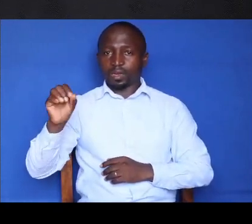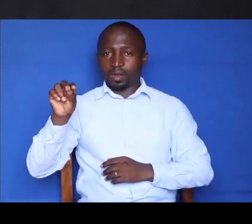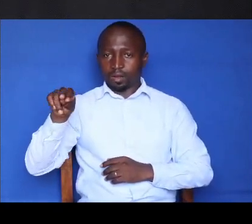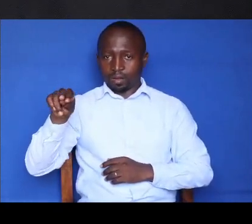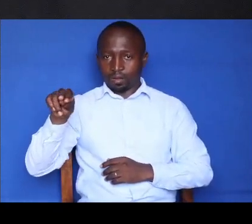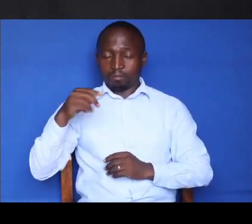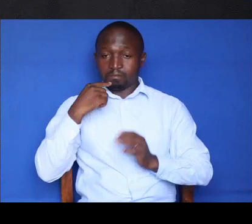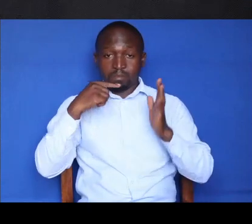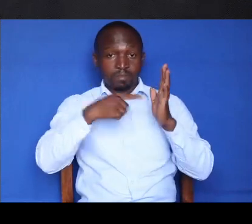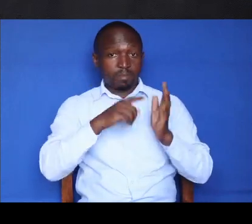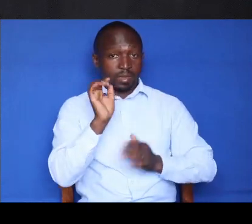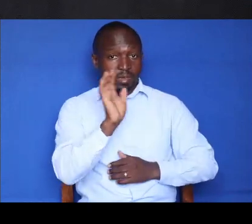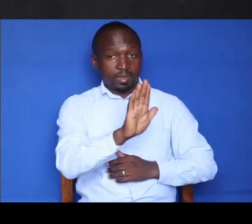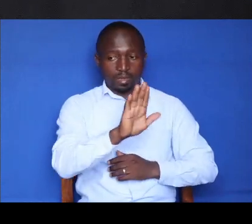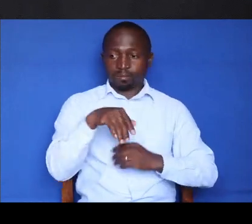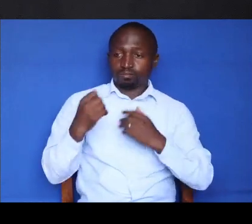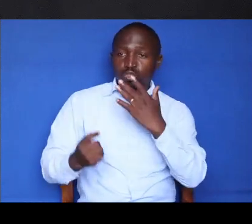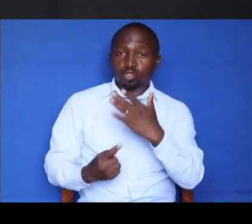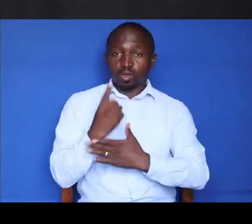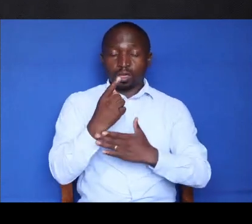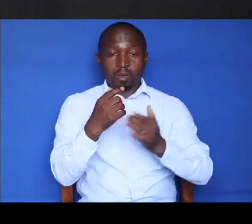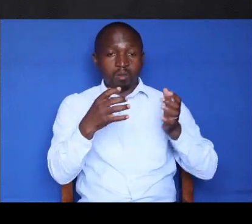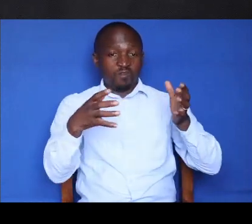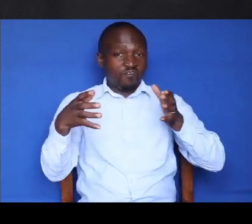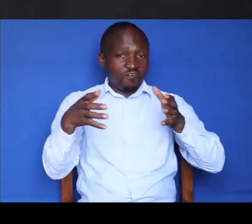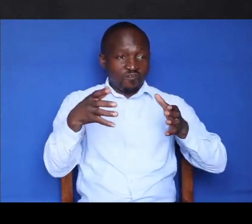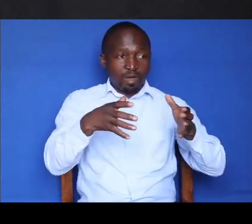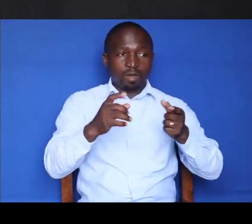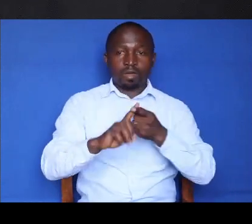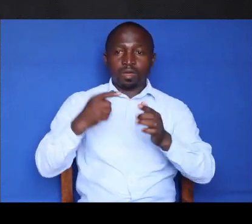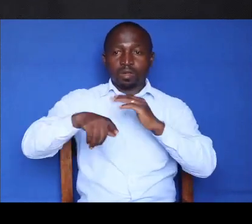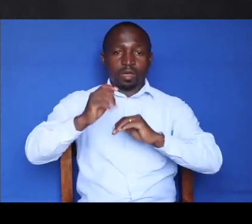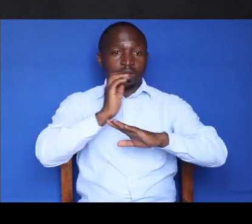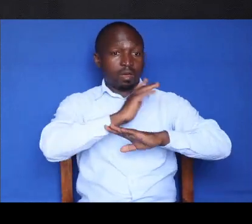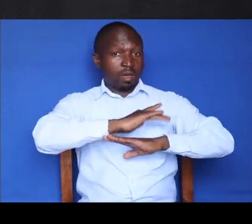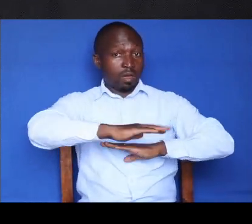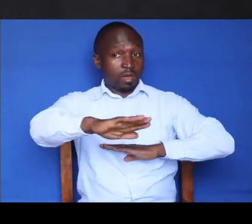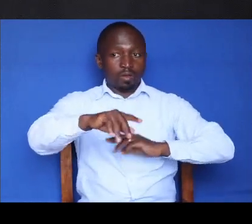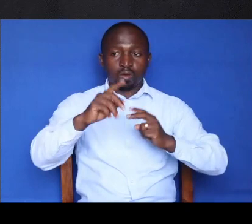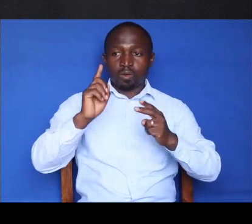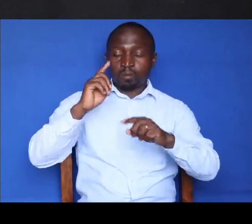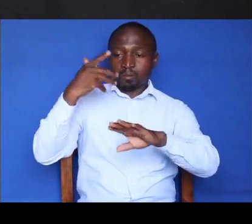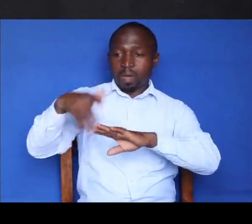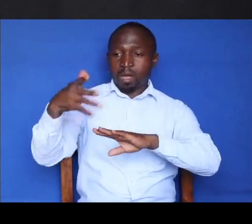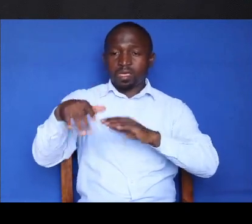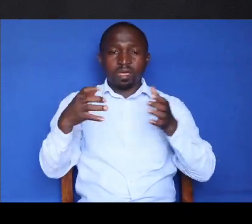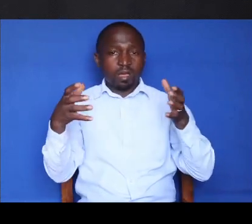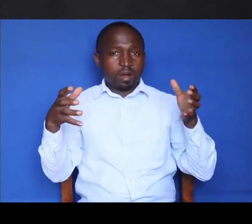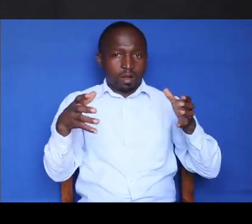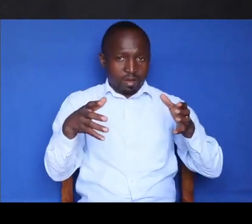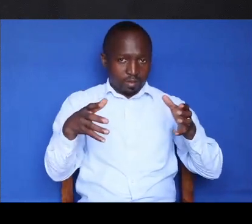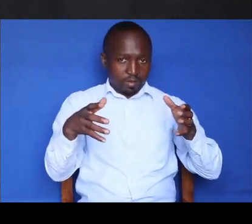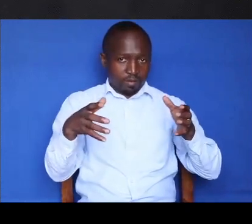When we talk of glaciation, we mean occurrence of glaciers over landscapes as